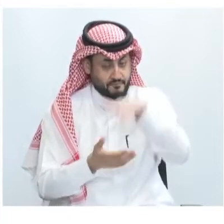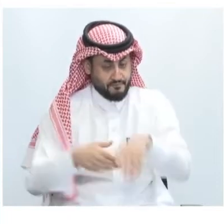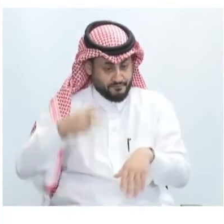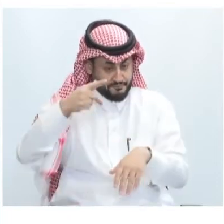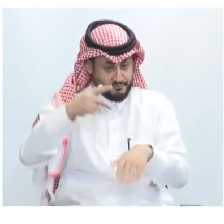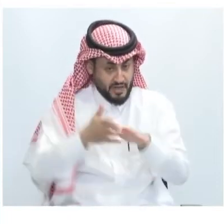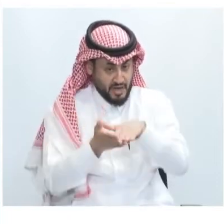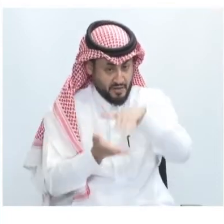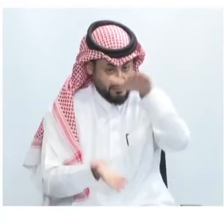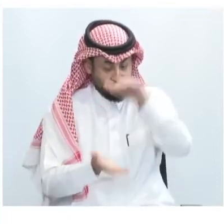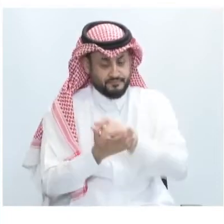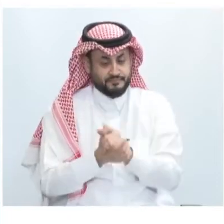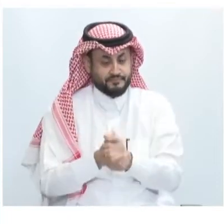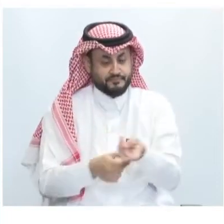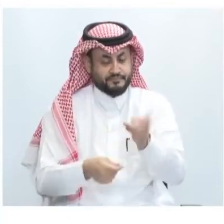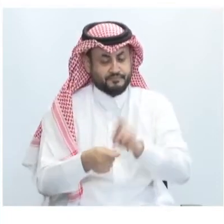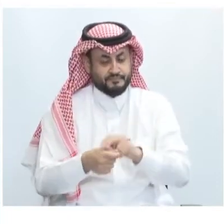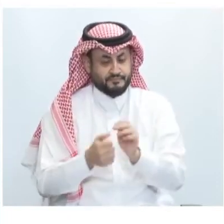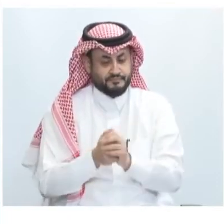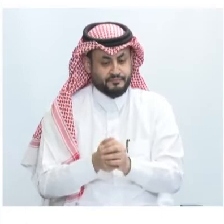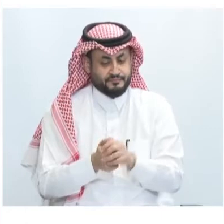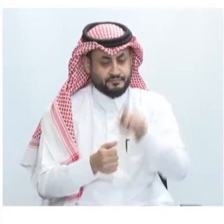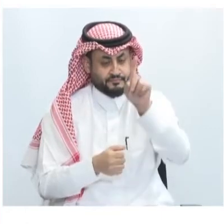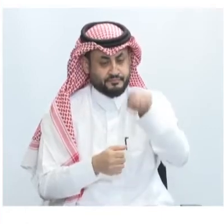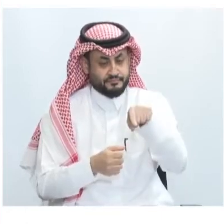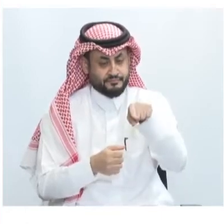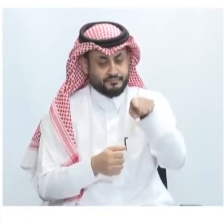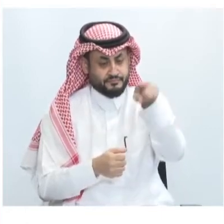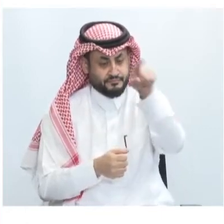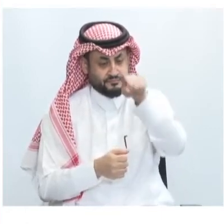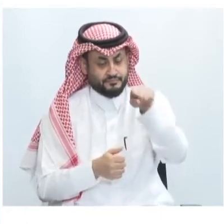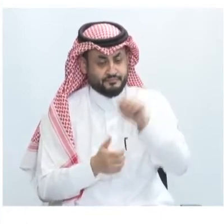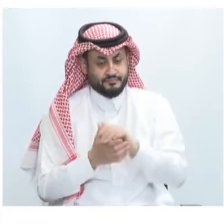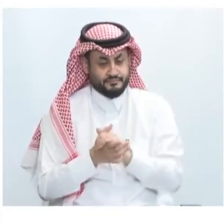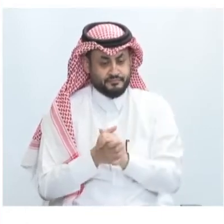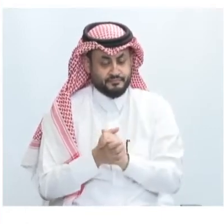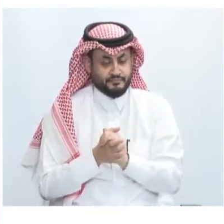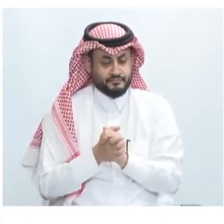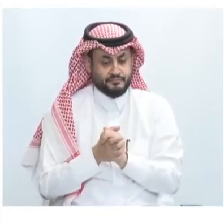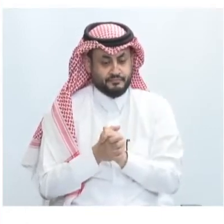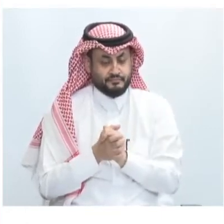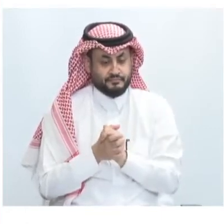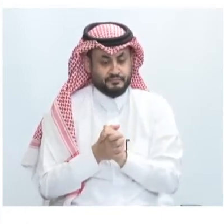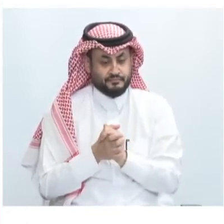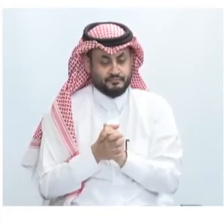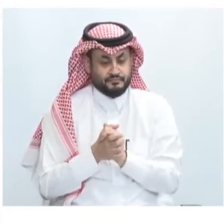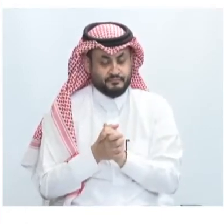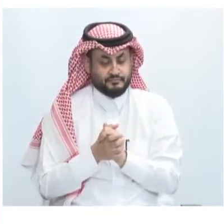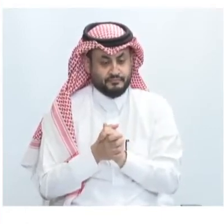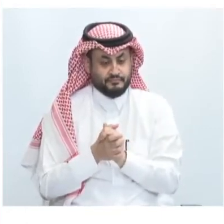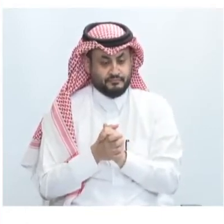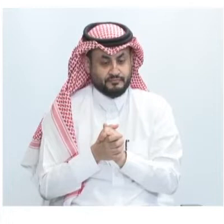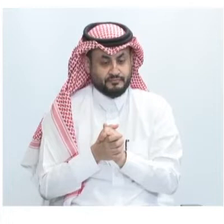P. Excellent. Again, a line, one to three, half circle between 1 and